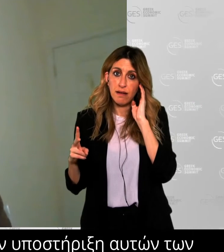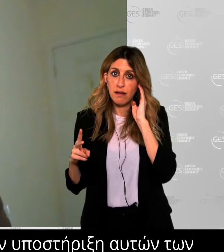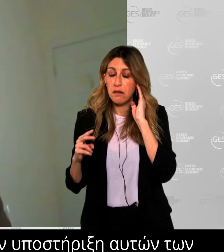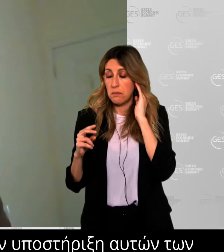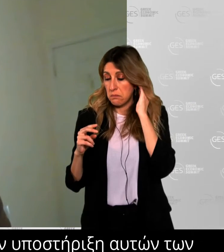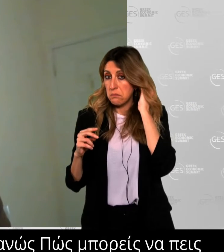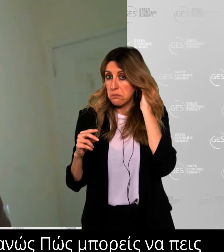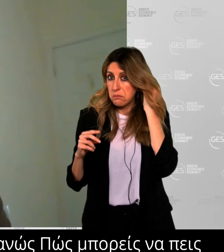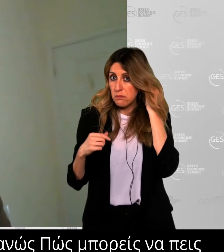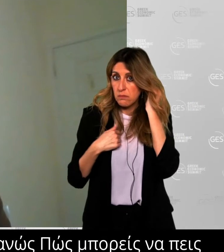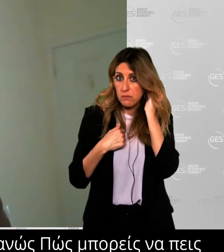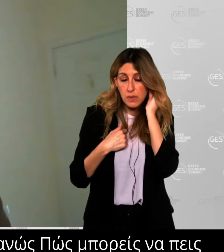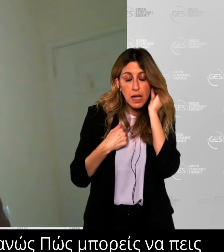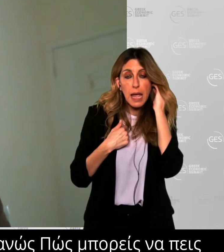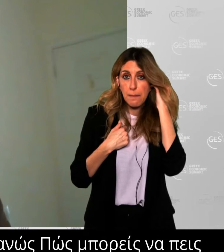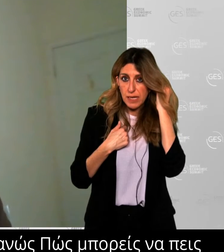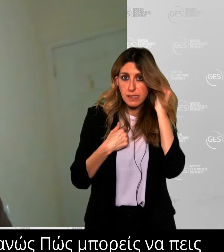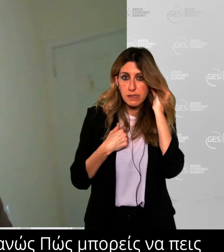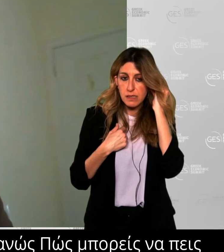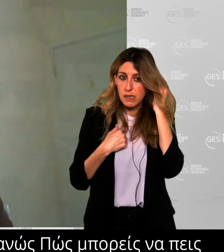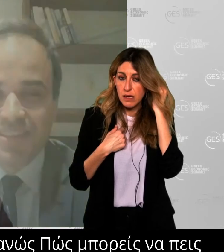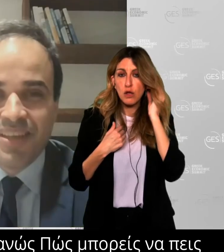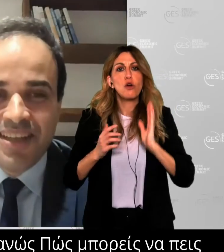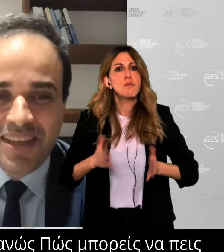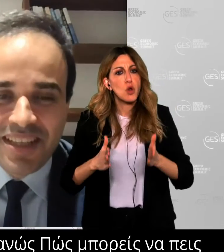Climate-Related Financial Disclosures is such a critical component for us.